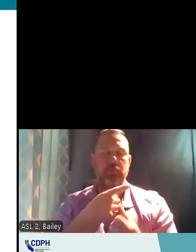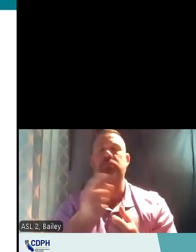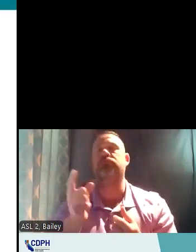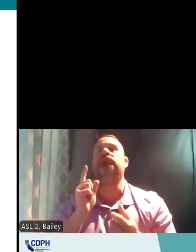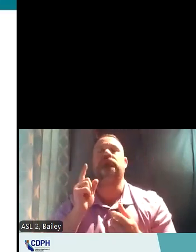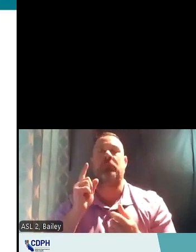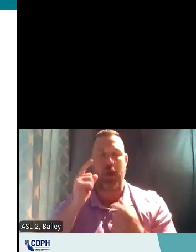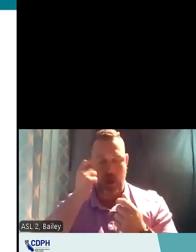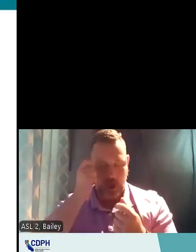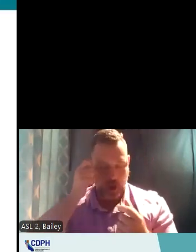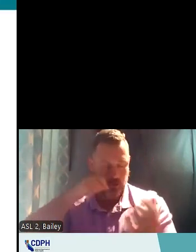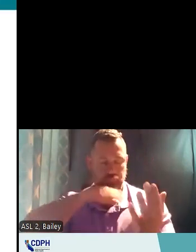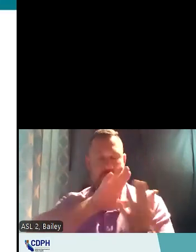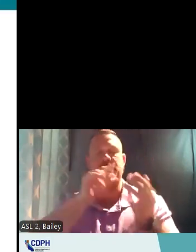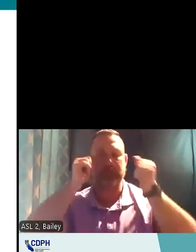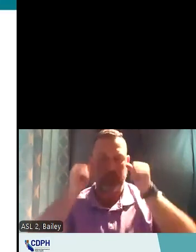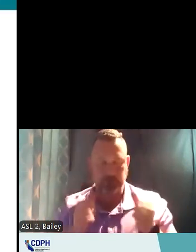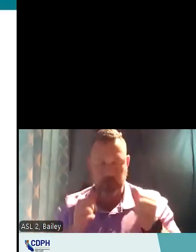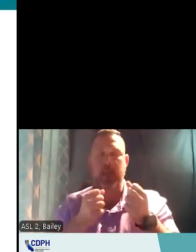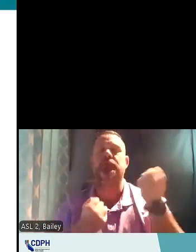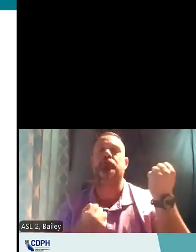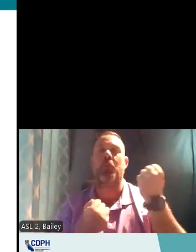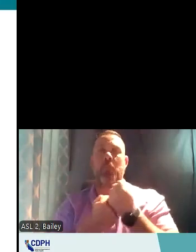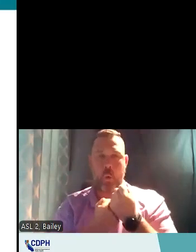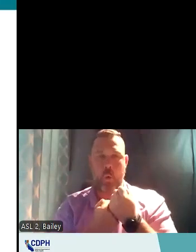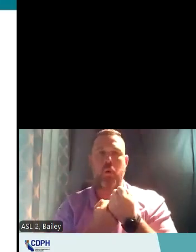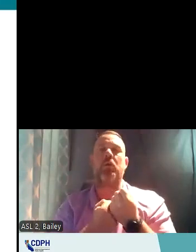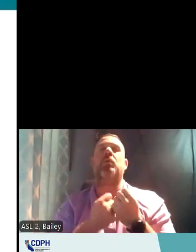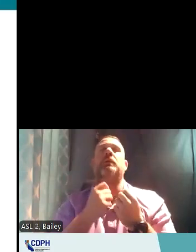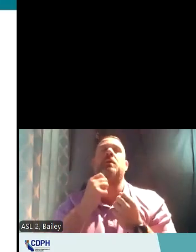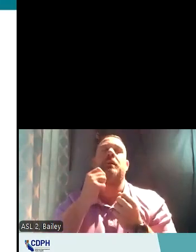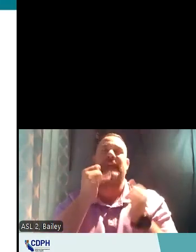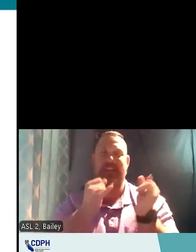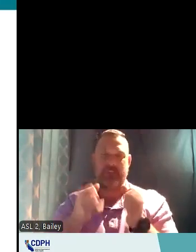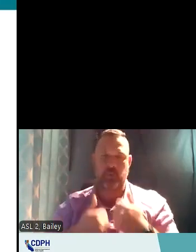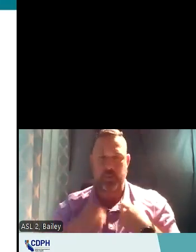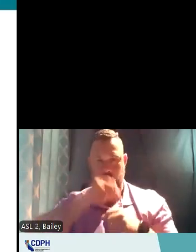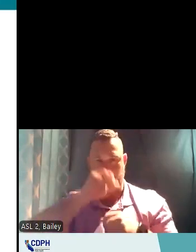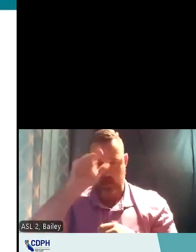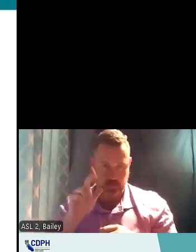address dementia, and support people living with Alzheimer's